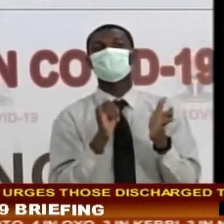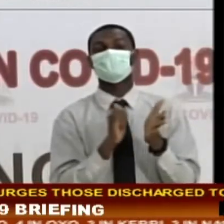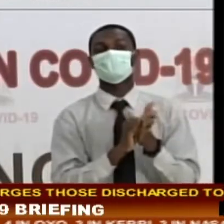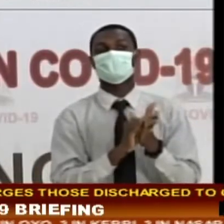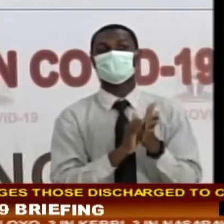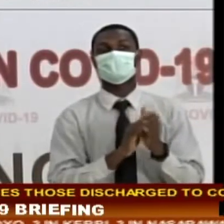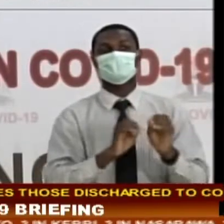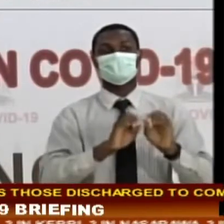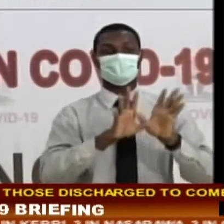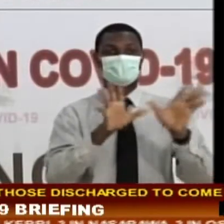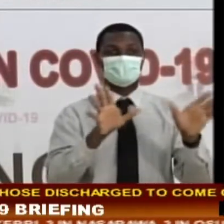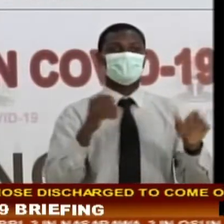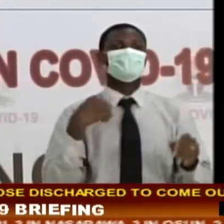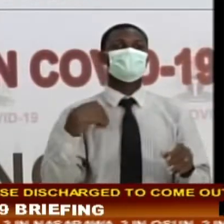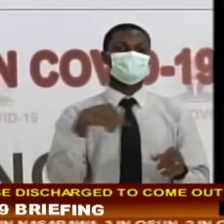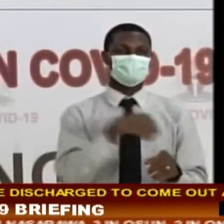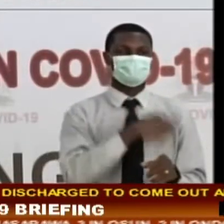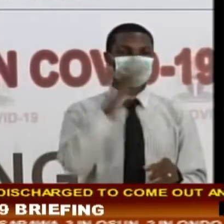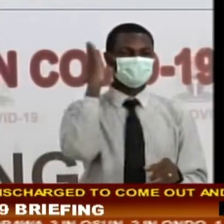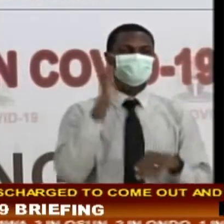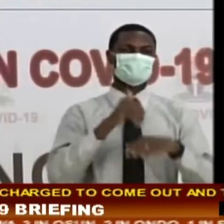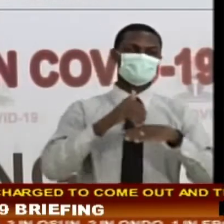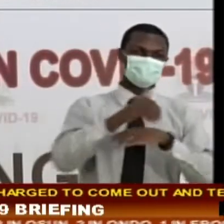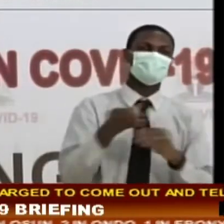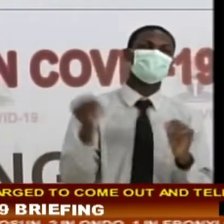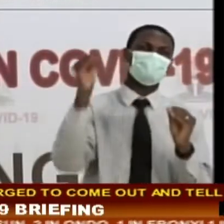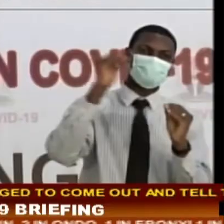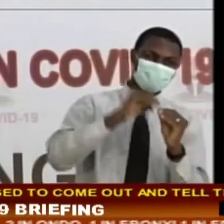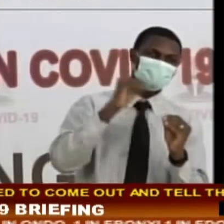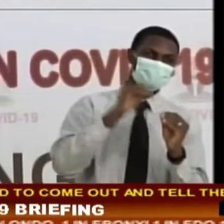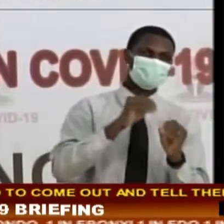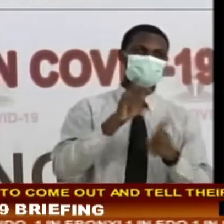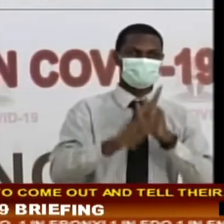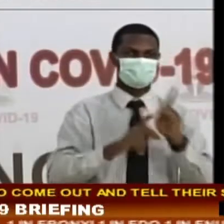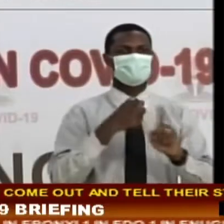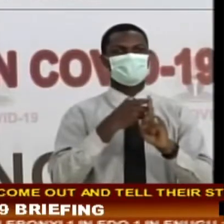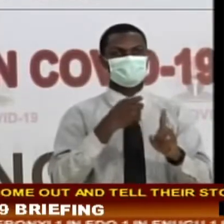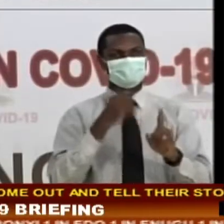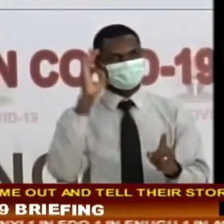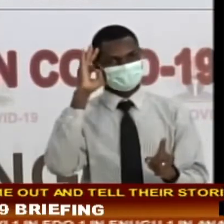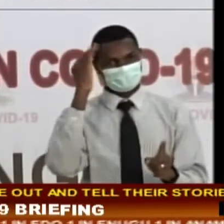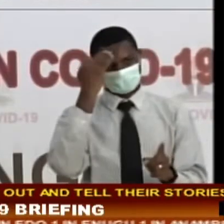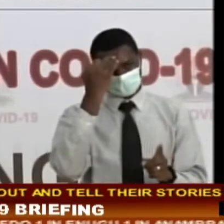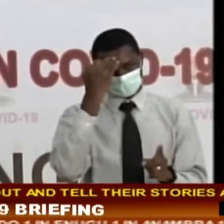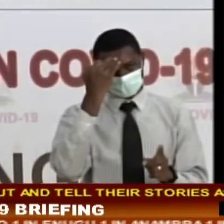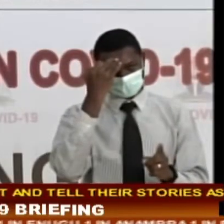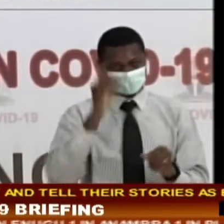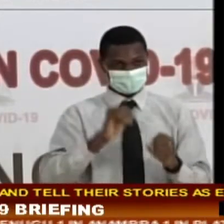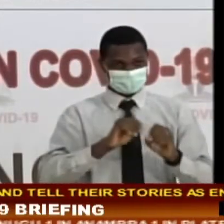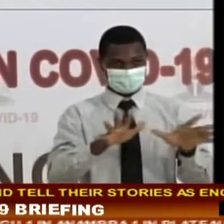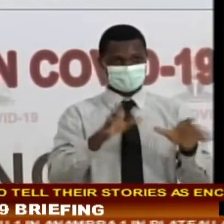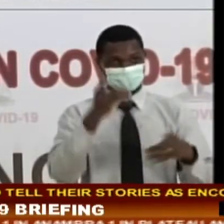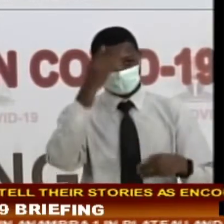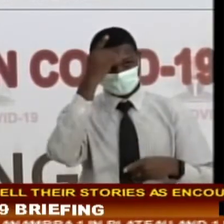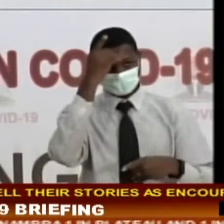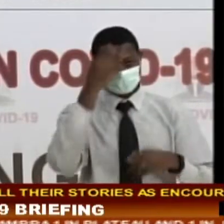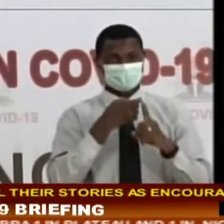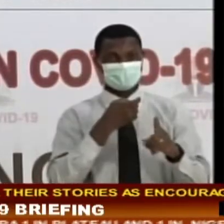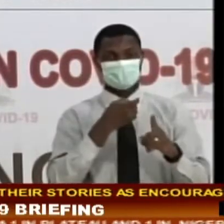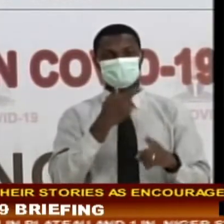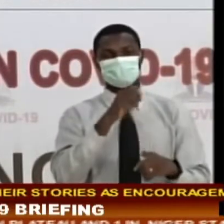Personnel is to be deployed from the federal infectious disease Hospital in irua while the kind offer of